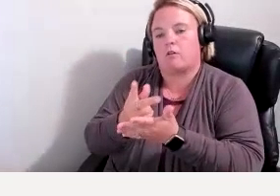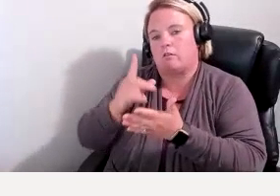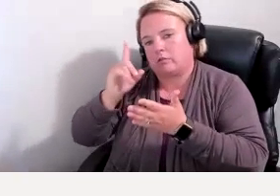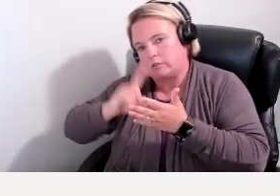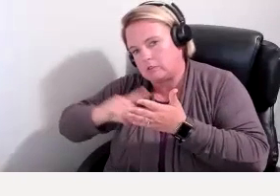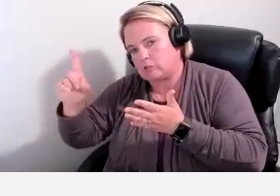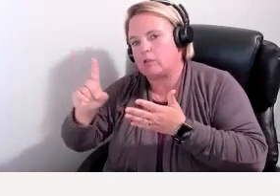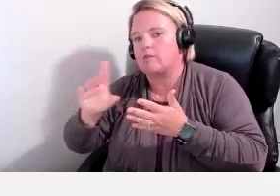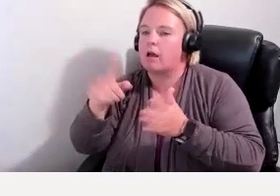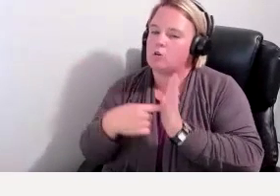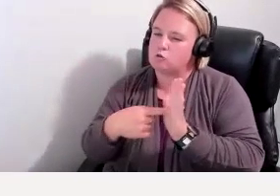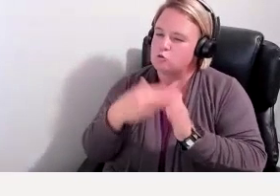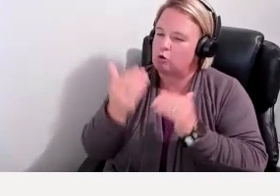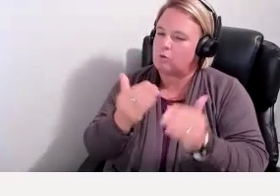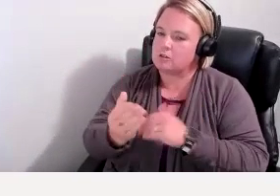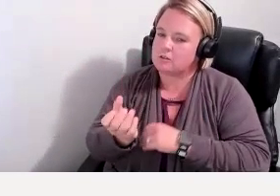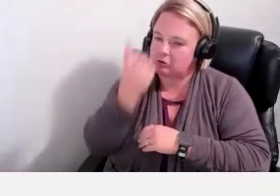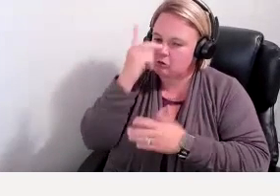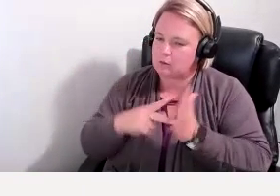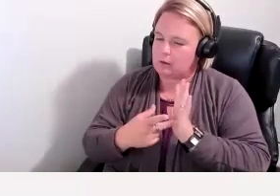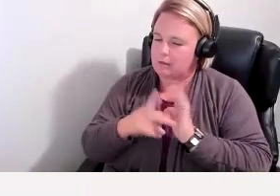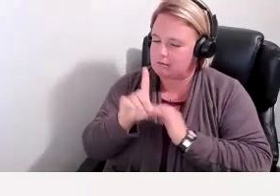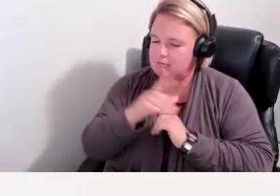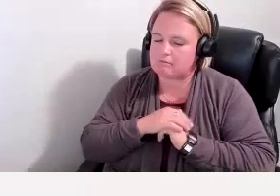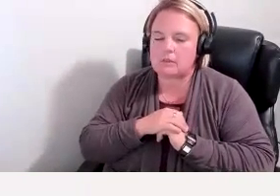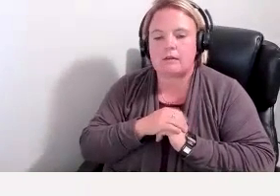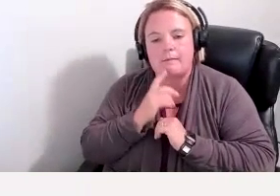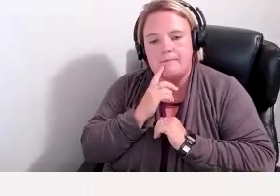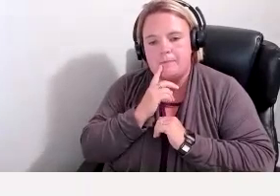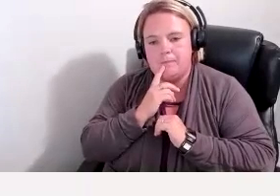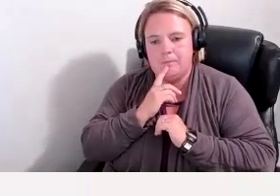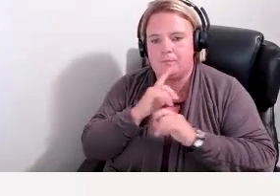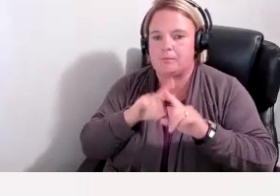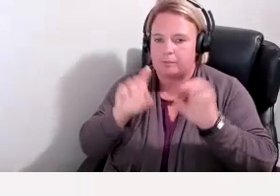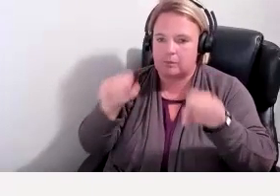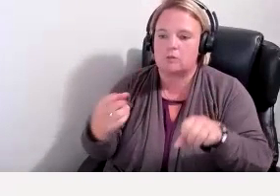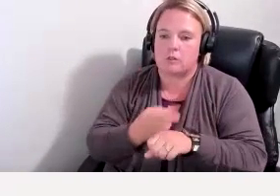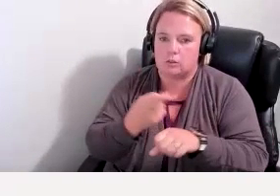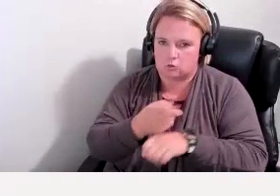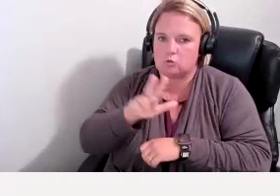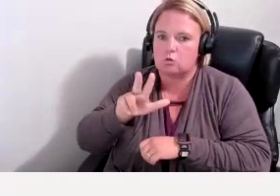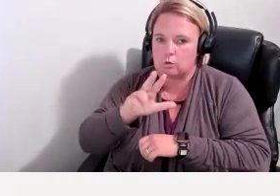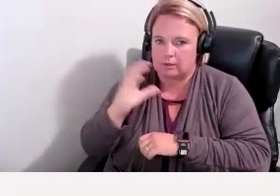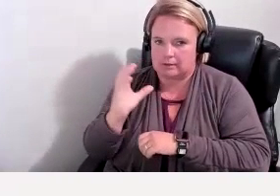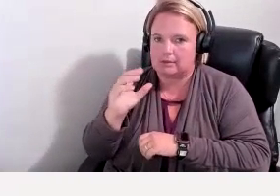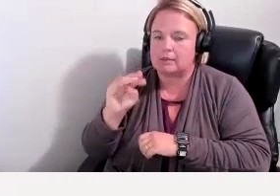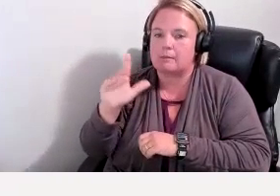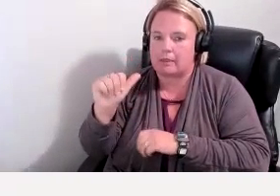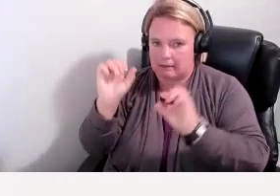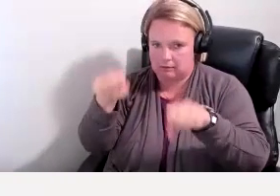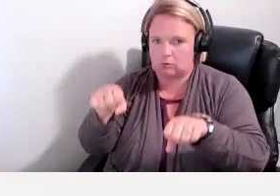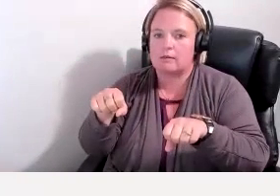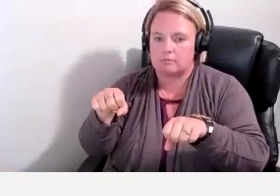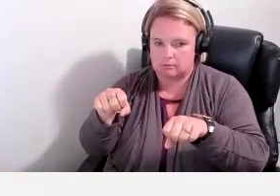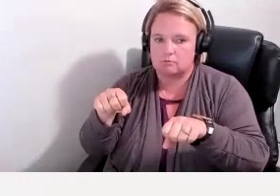checking. I'll show you the process, and I think you'll understand. But again, you can use 3C Media right now and go in